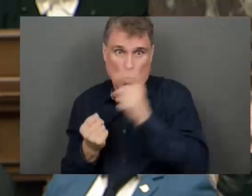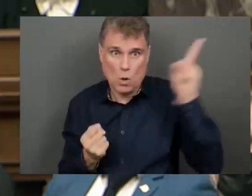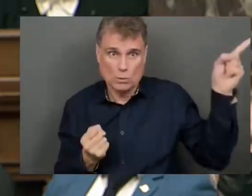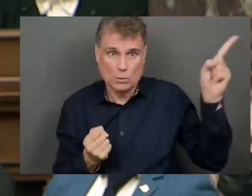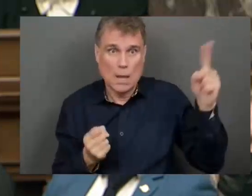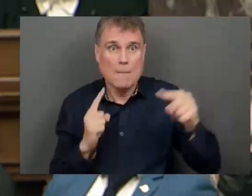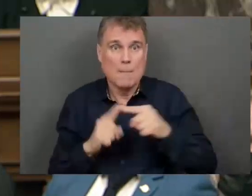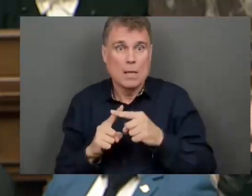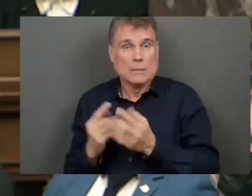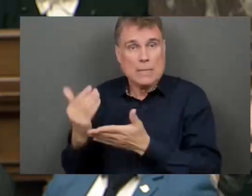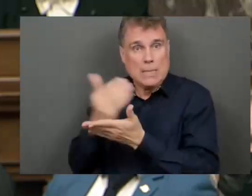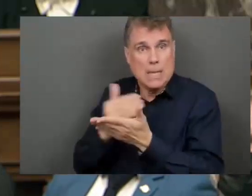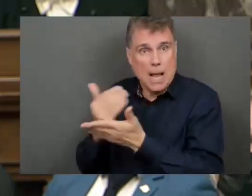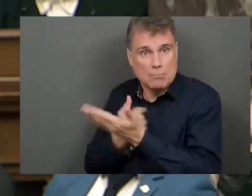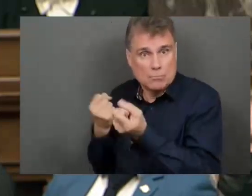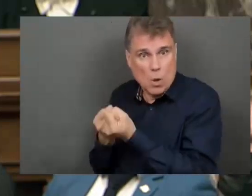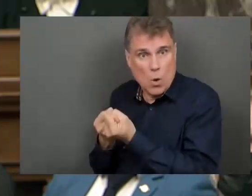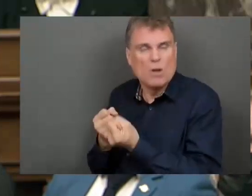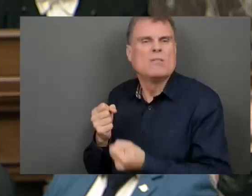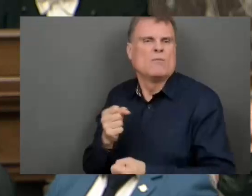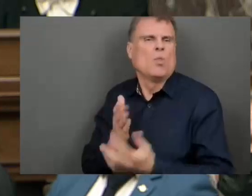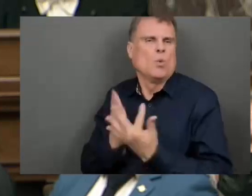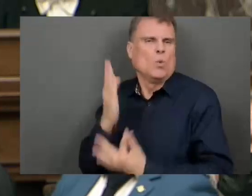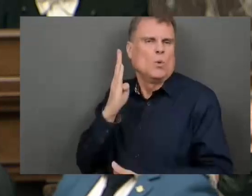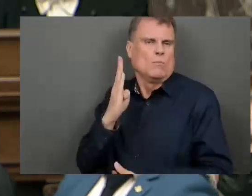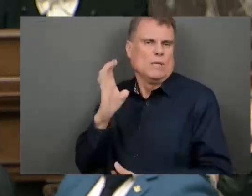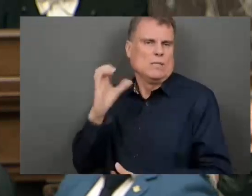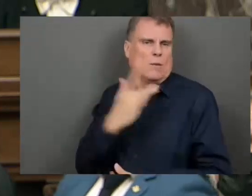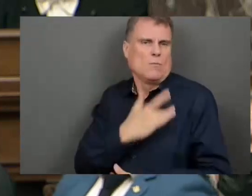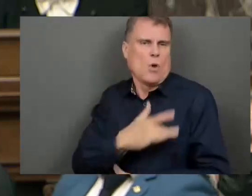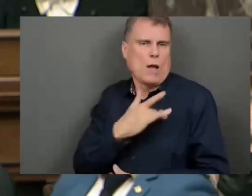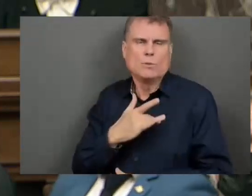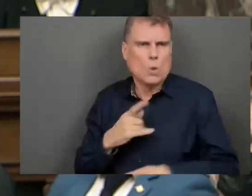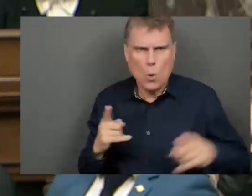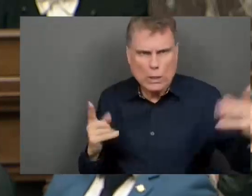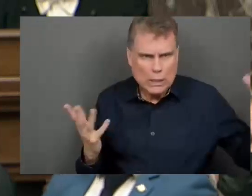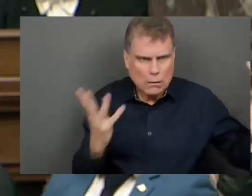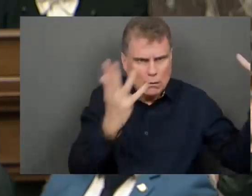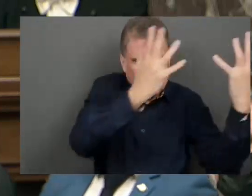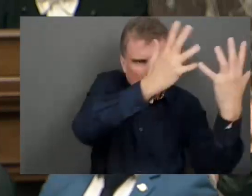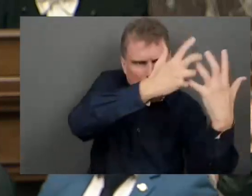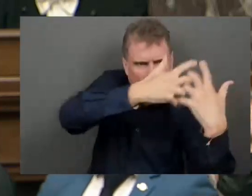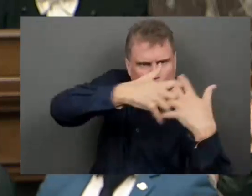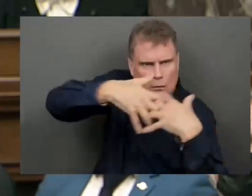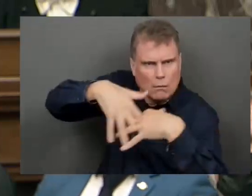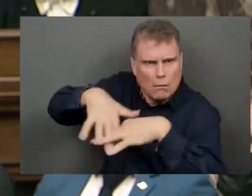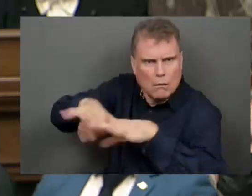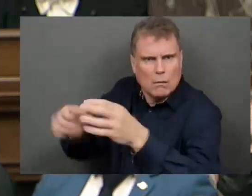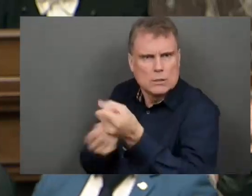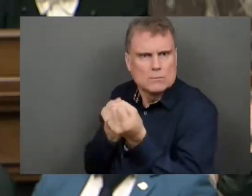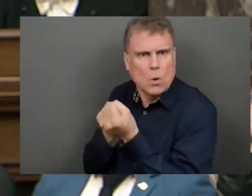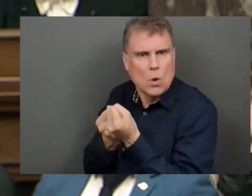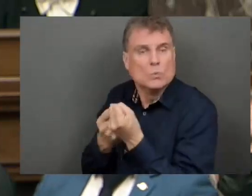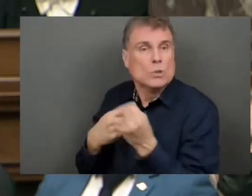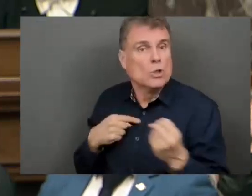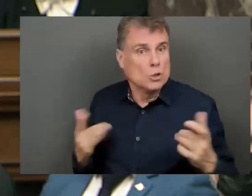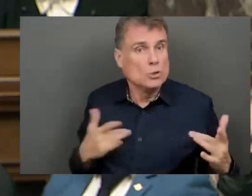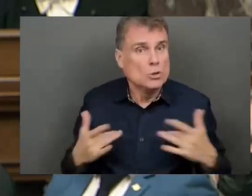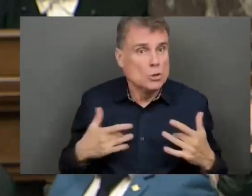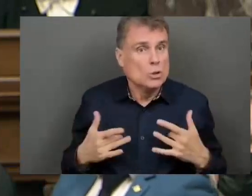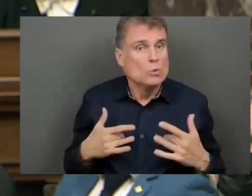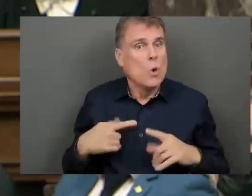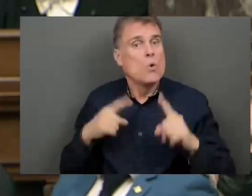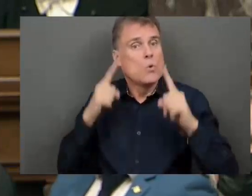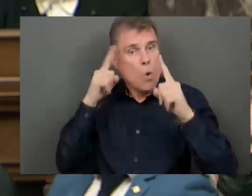province, how we can work together to get the very best connection. We're absolutely concerned and working together with First Nations leadership about how we